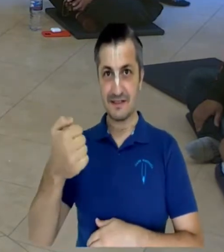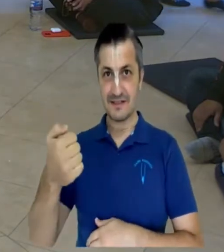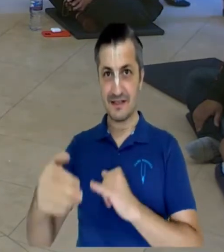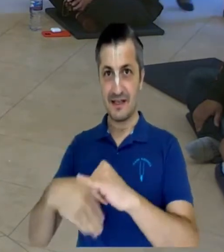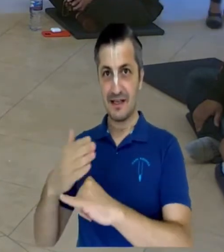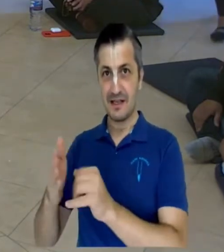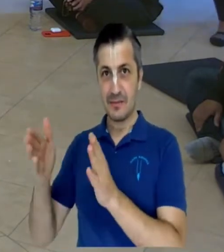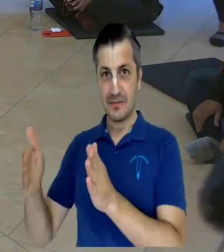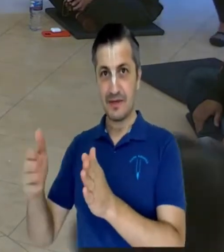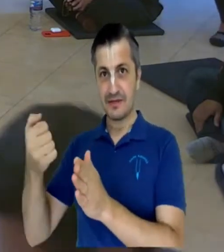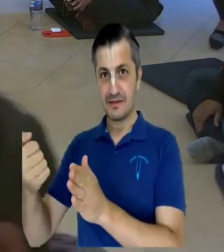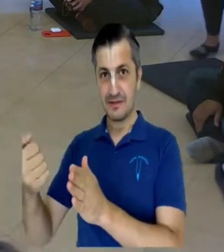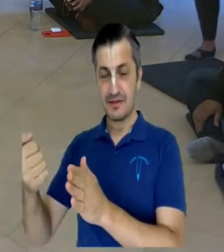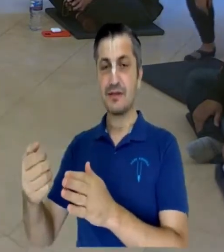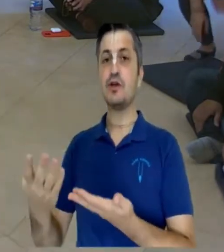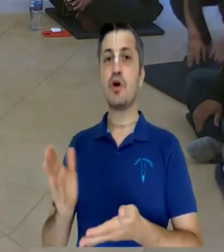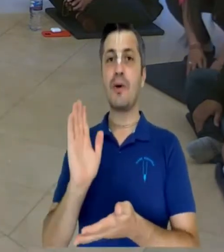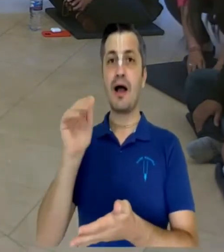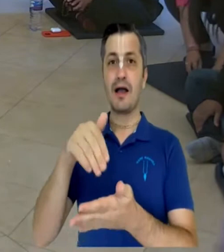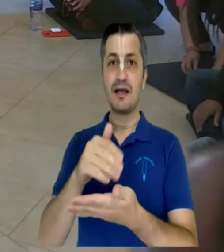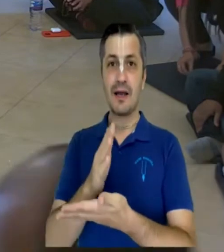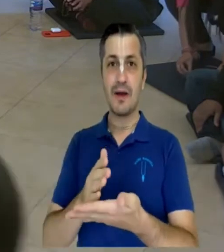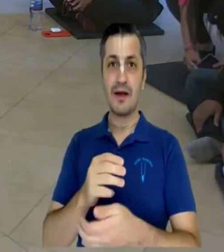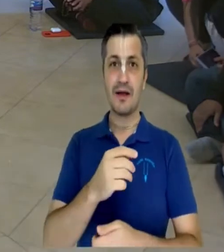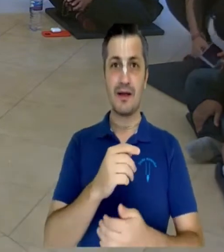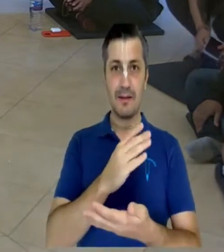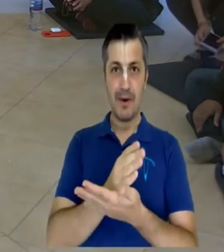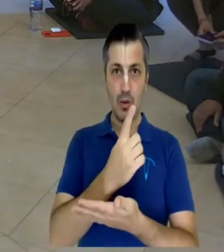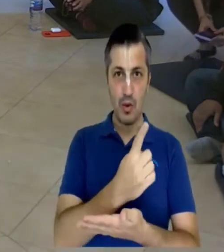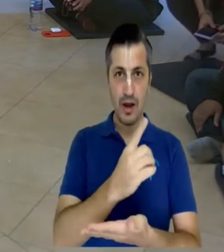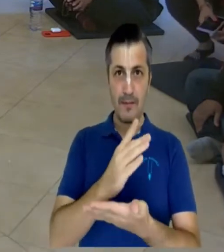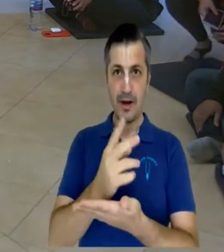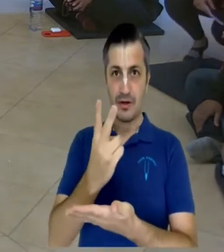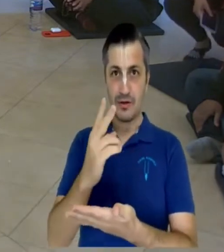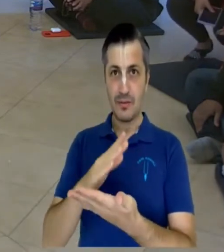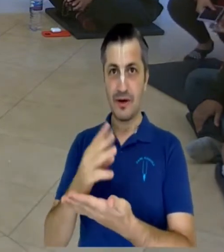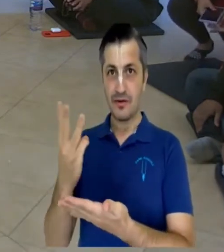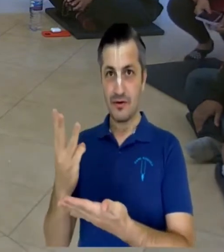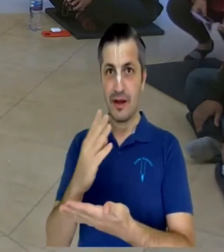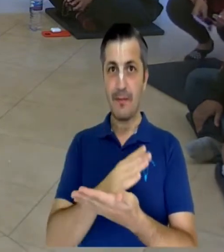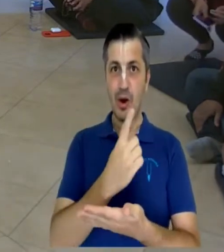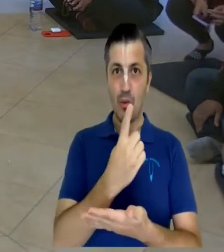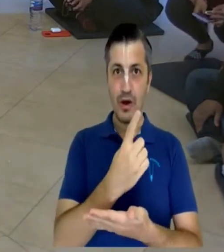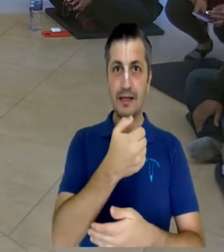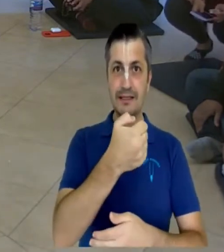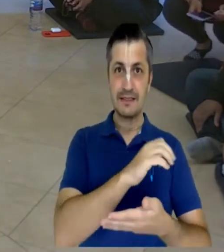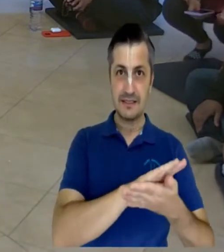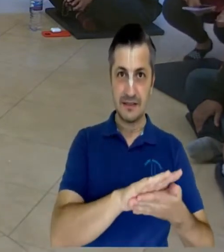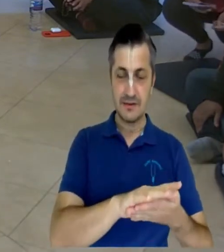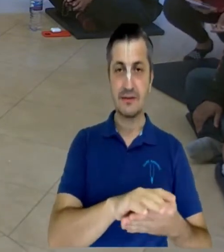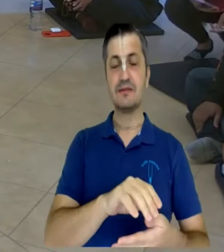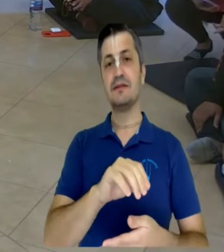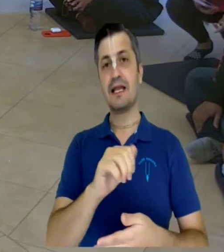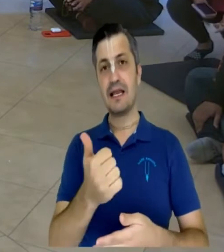in 3 parts, 6 chapters each. So we know a little bit of maths as well. 3 times 6